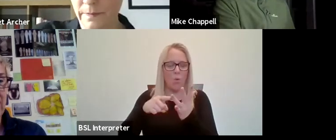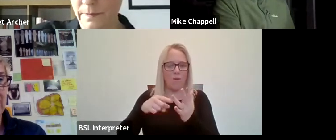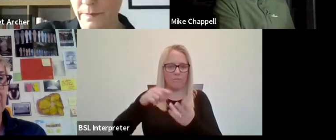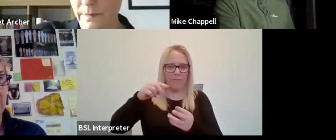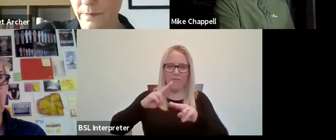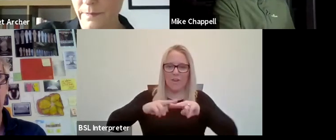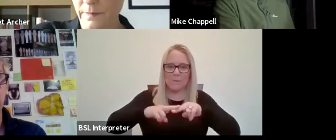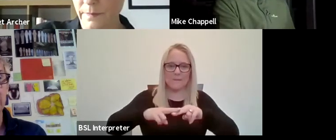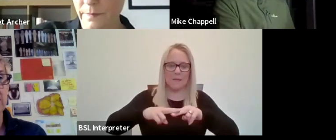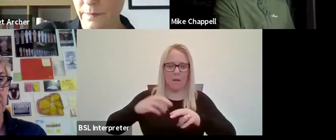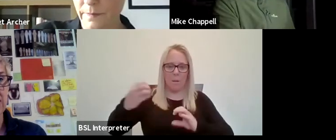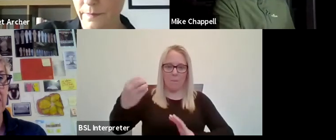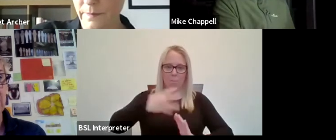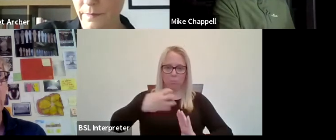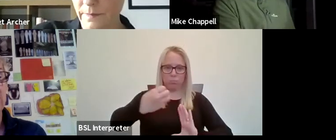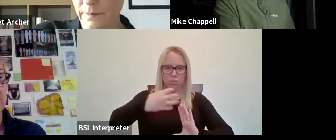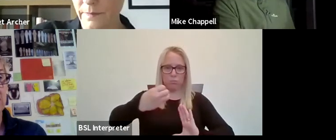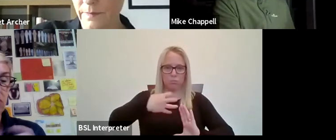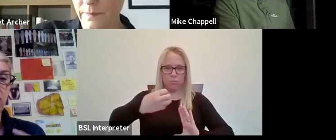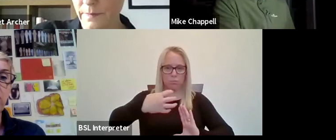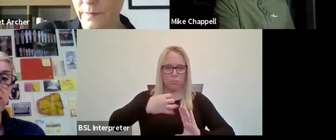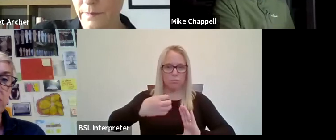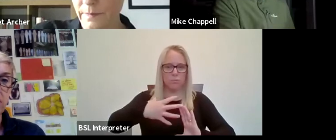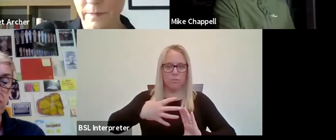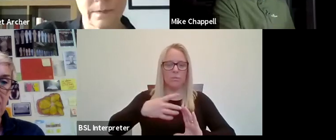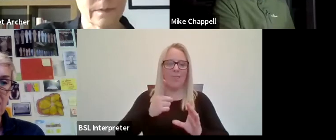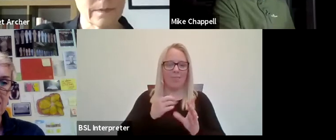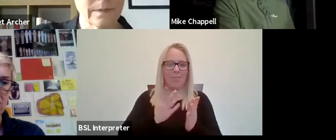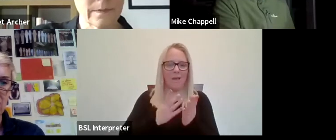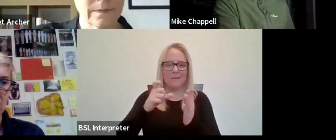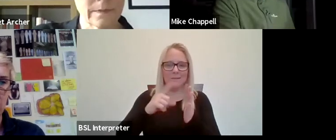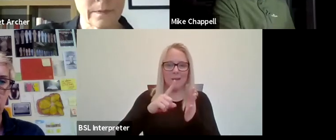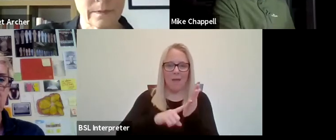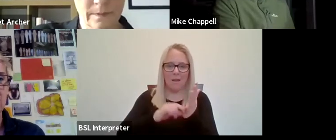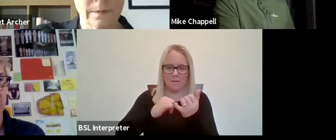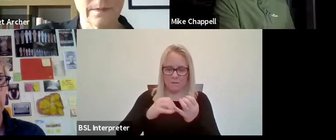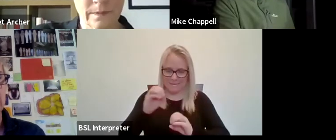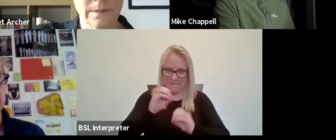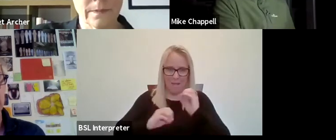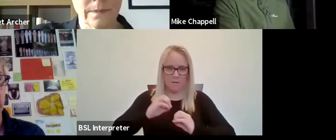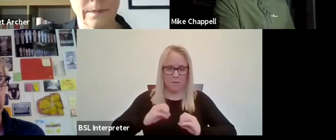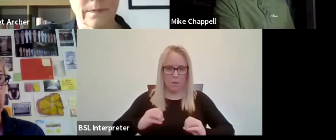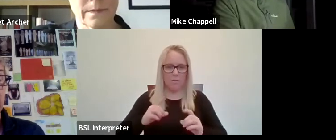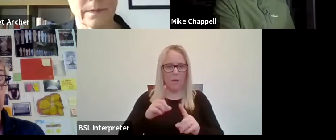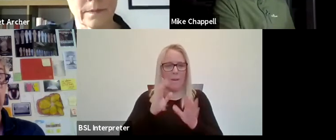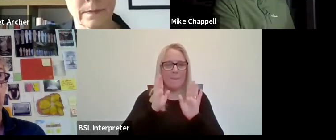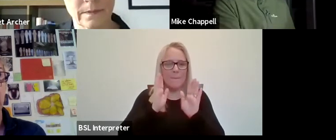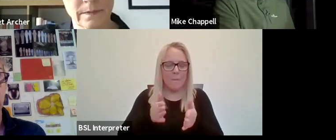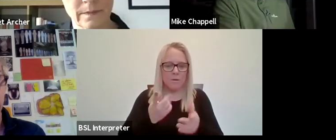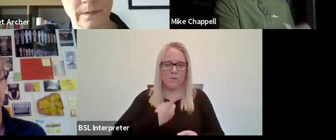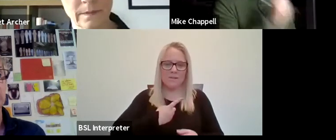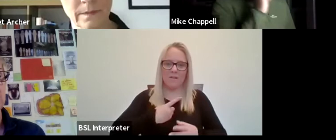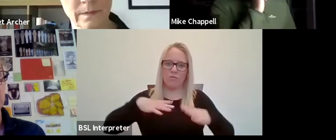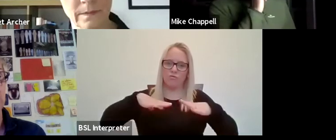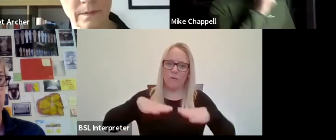and then that the cells are then, it's the principle of the relaxation time, which is the time it takes for the